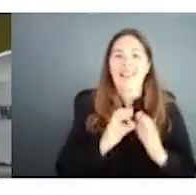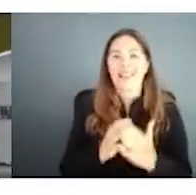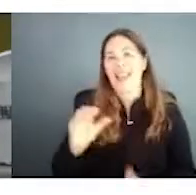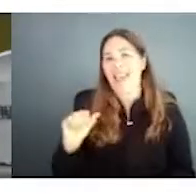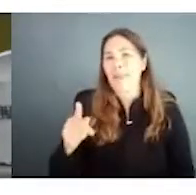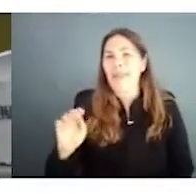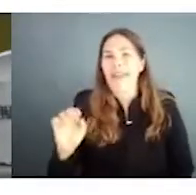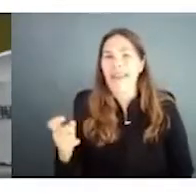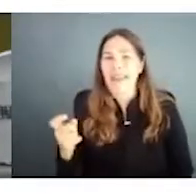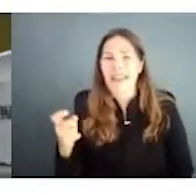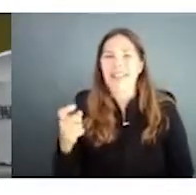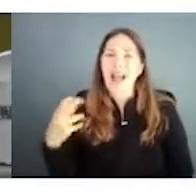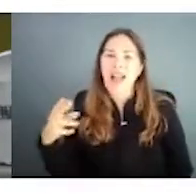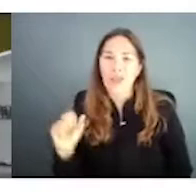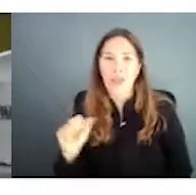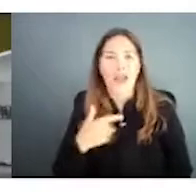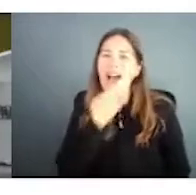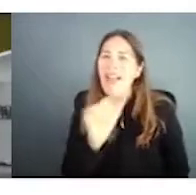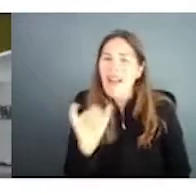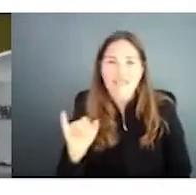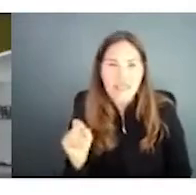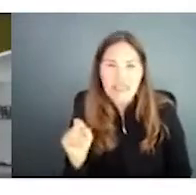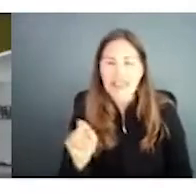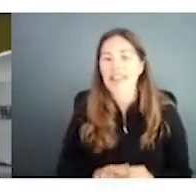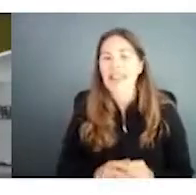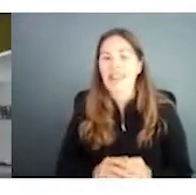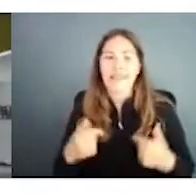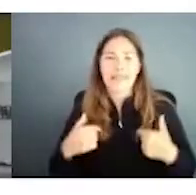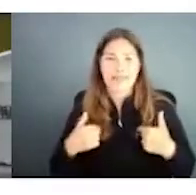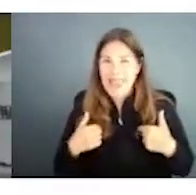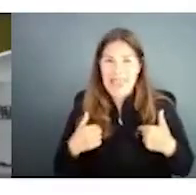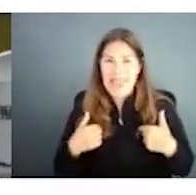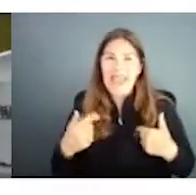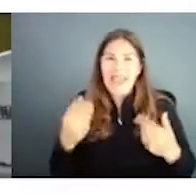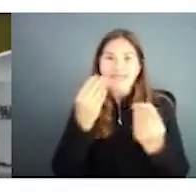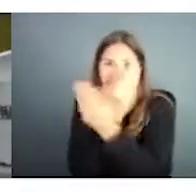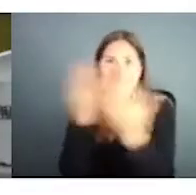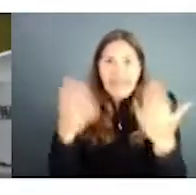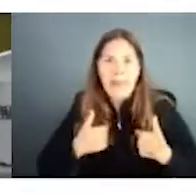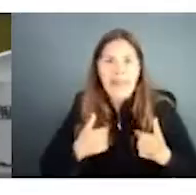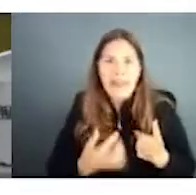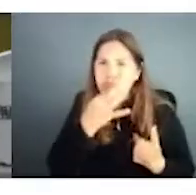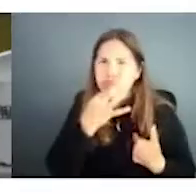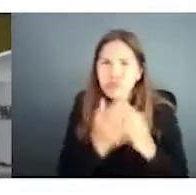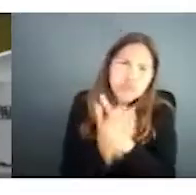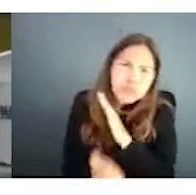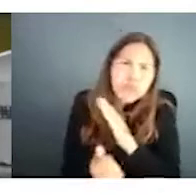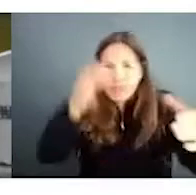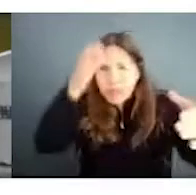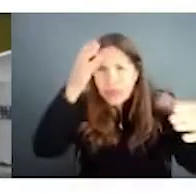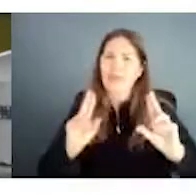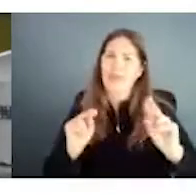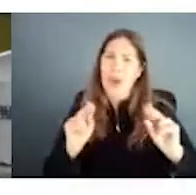School and Love and Life. So I don't claim to be the expert. I'm just someone who I guess is